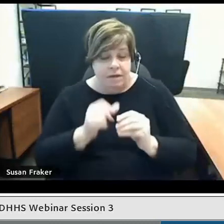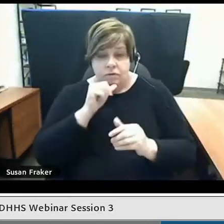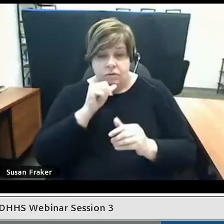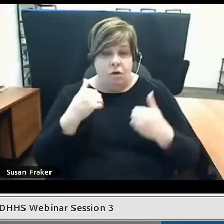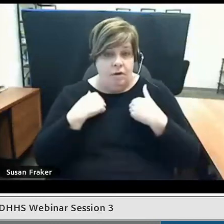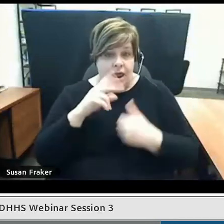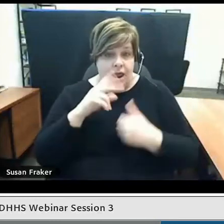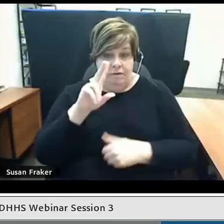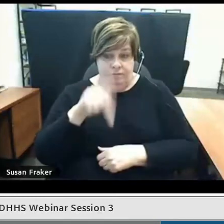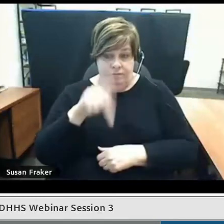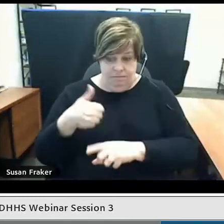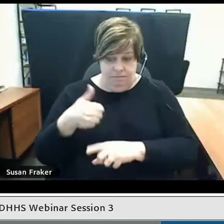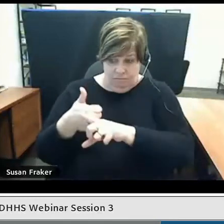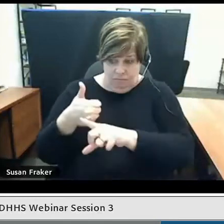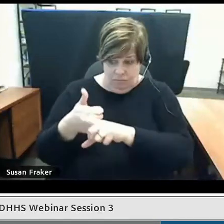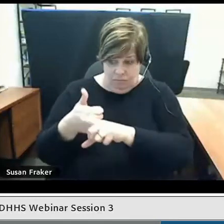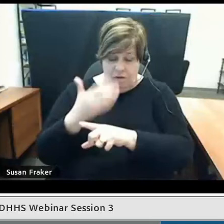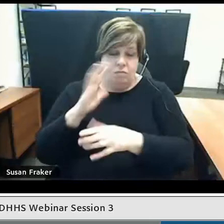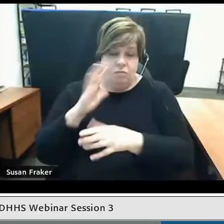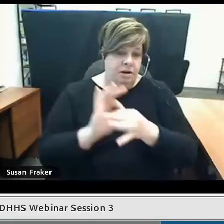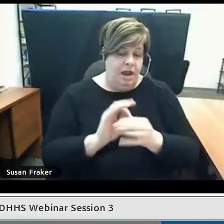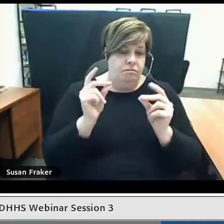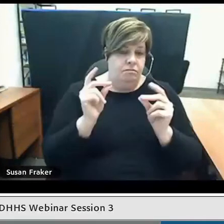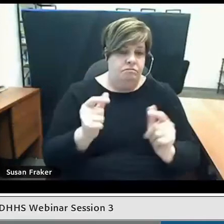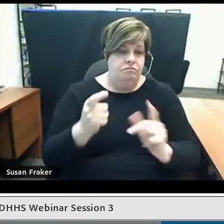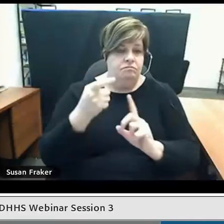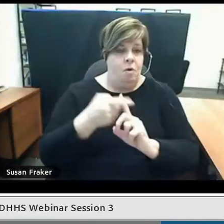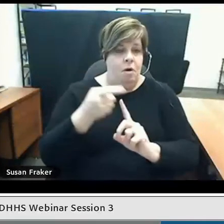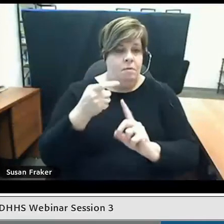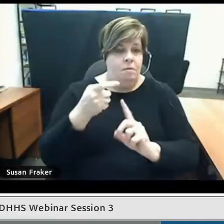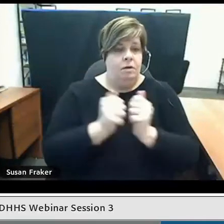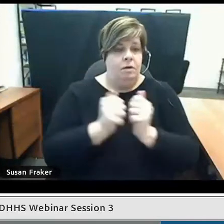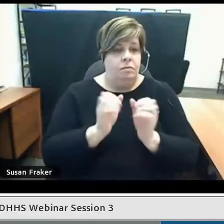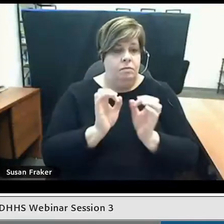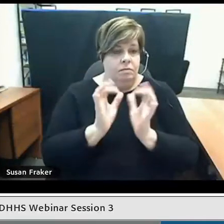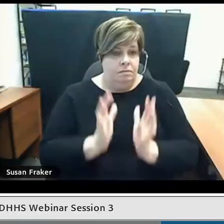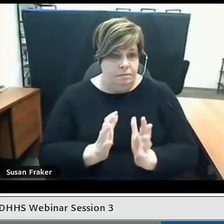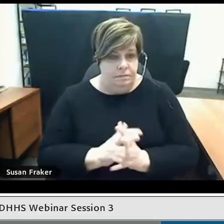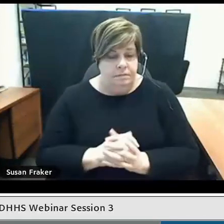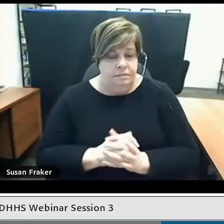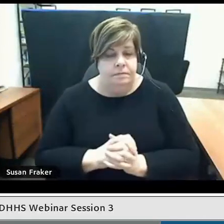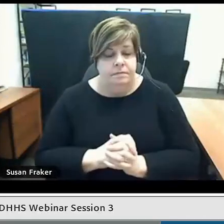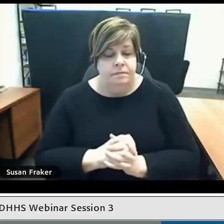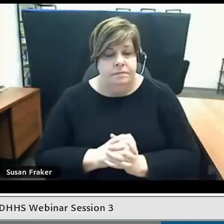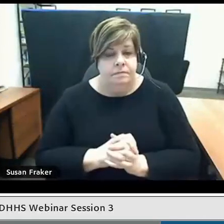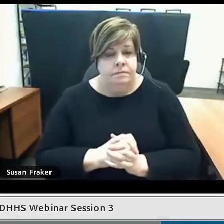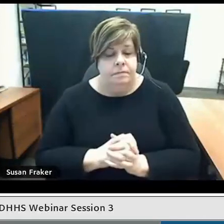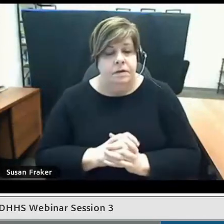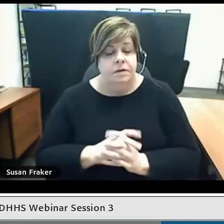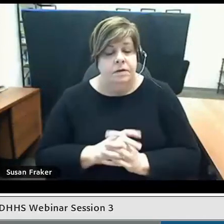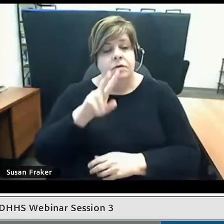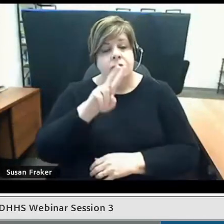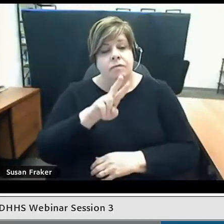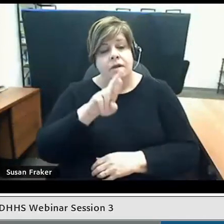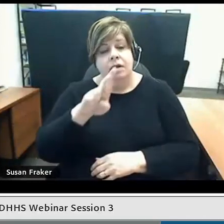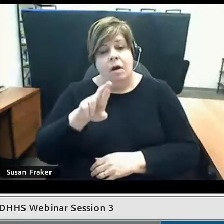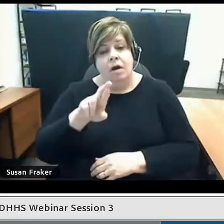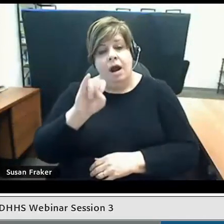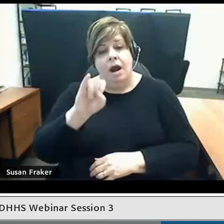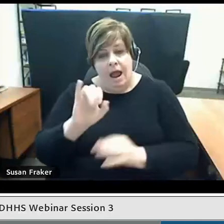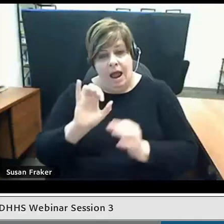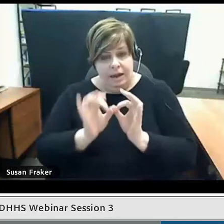video phone yourself, it would connect with an interpreter service, a video relay service. So video remote interpreting.